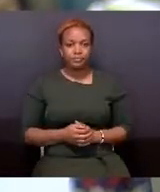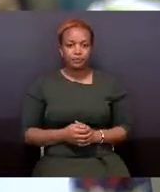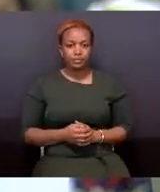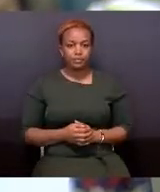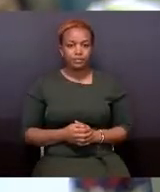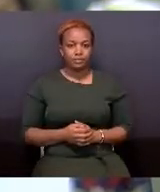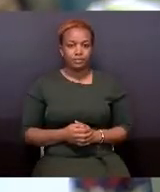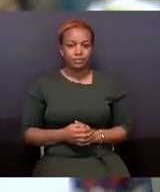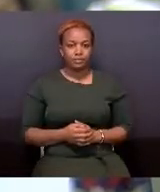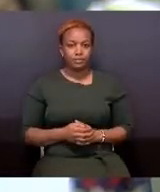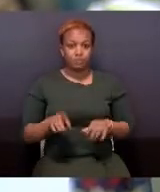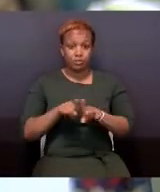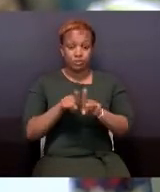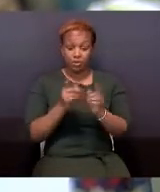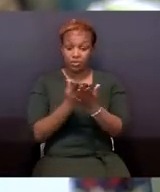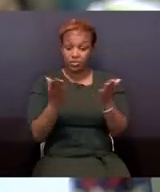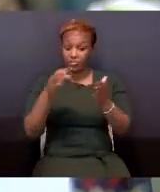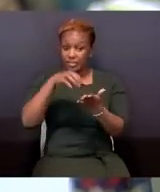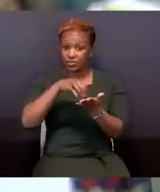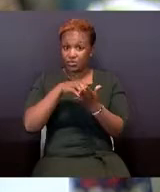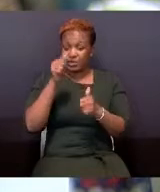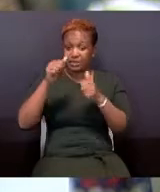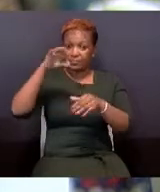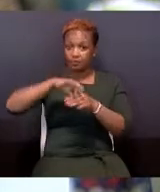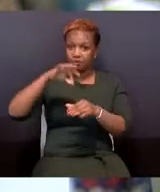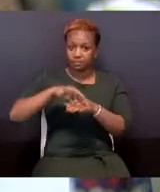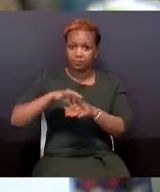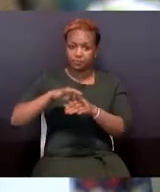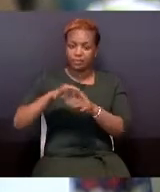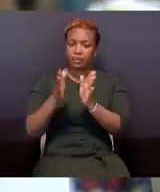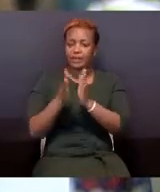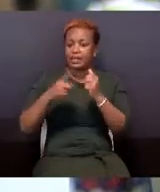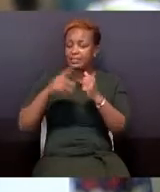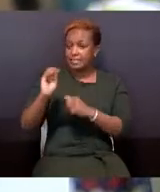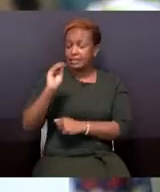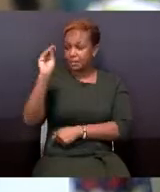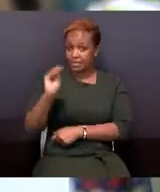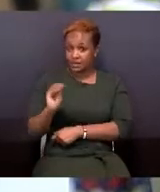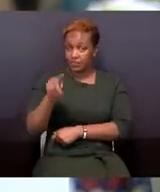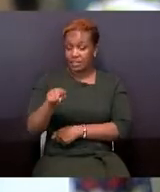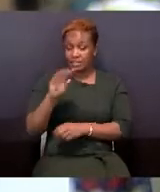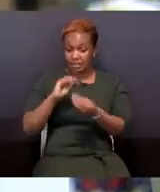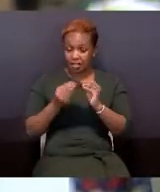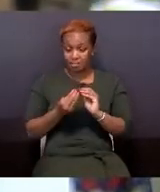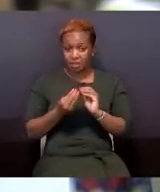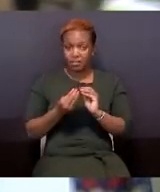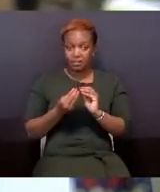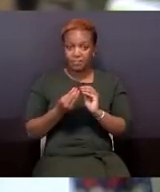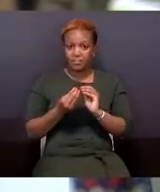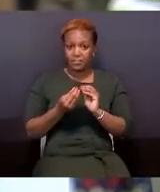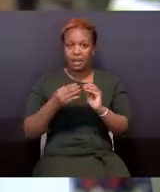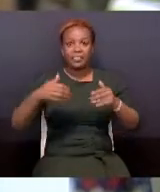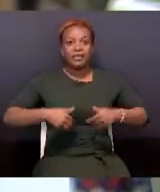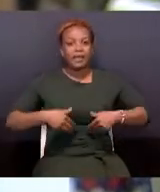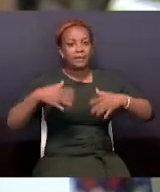And most of these positions are elective. And with the 60% of the population, our